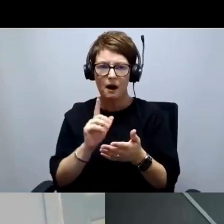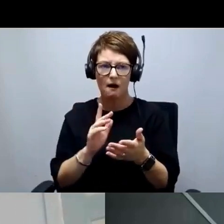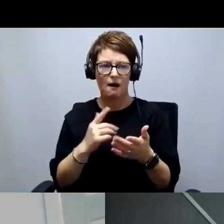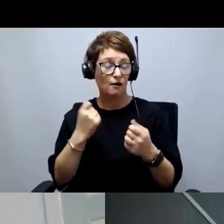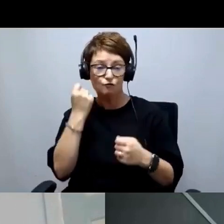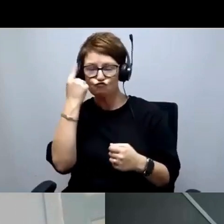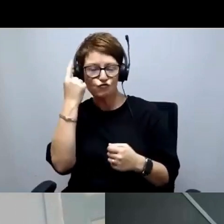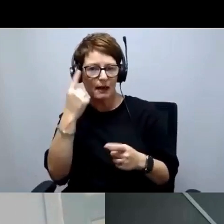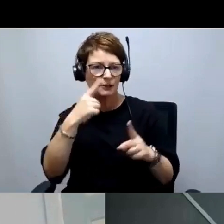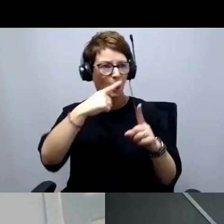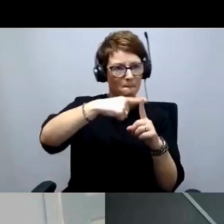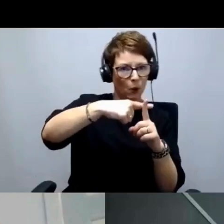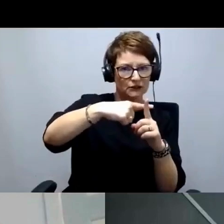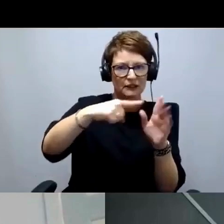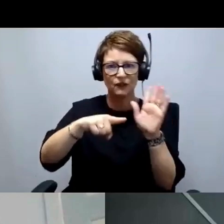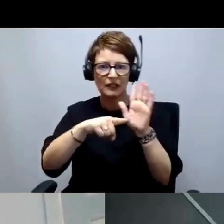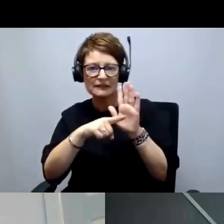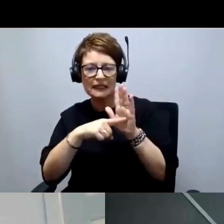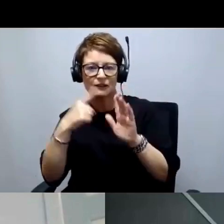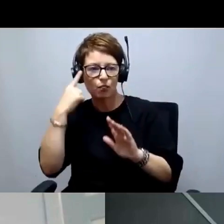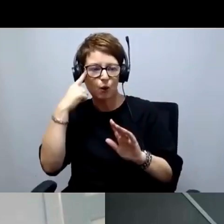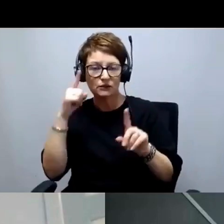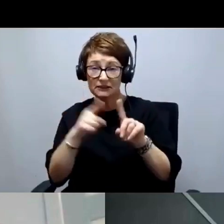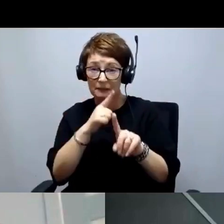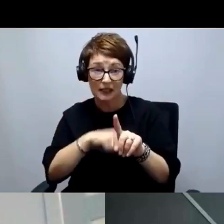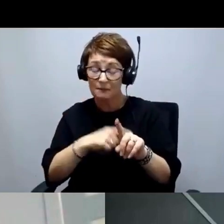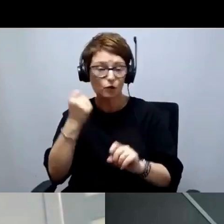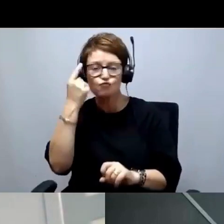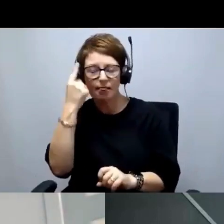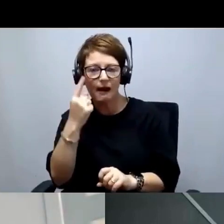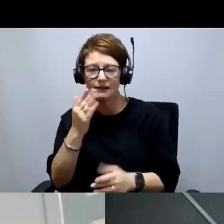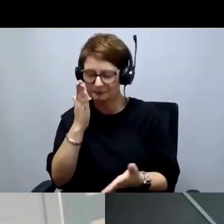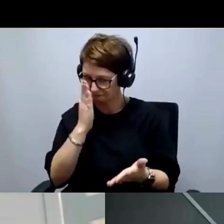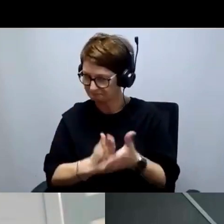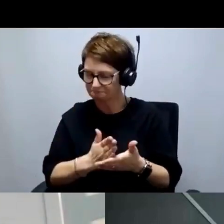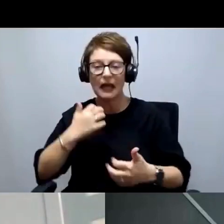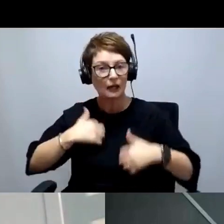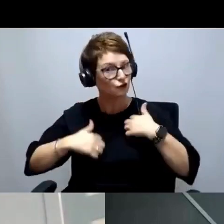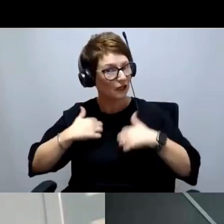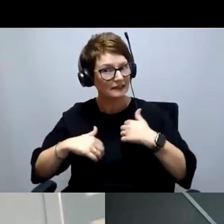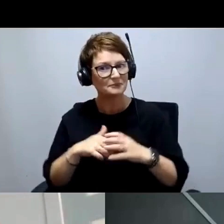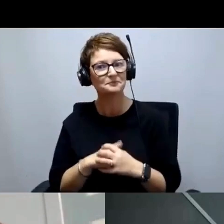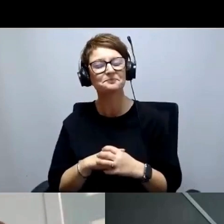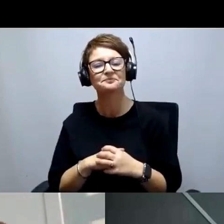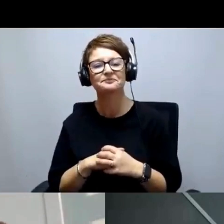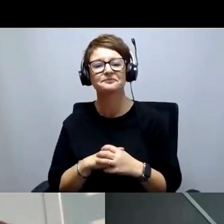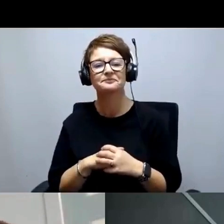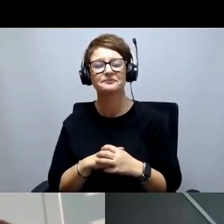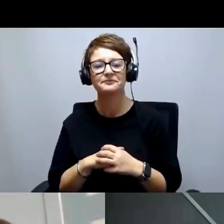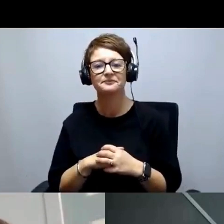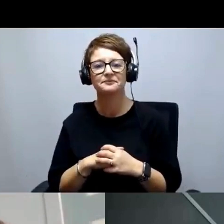between positive and negative thoughts at the same time. So I found that hugely interesting.